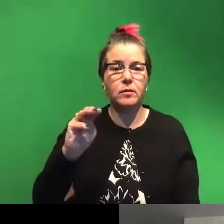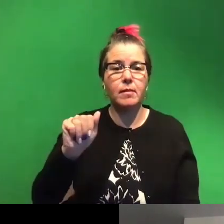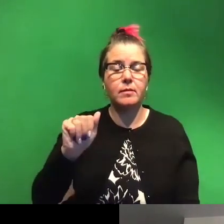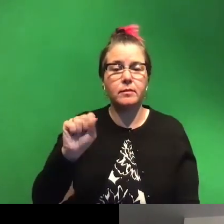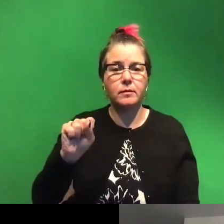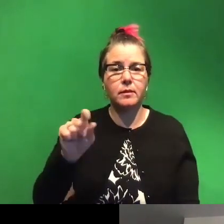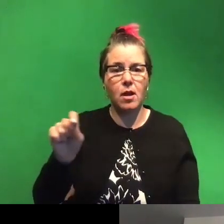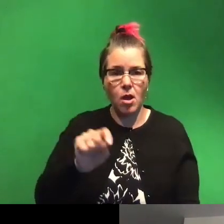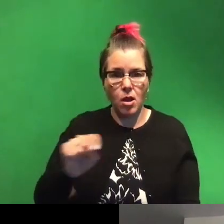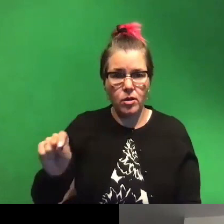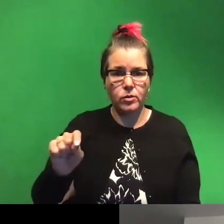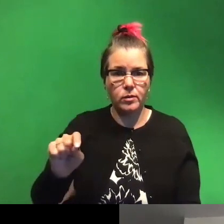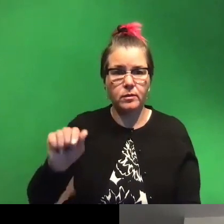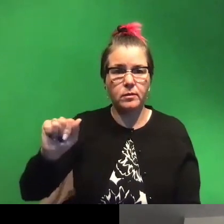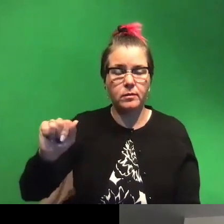underscore